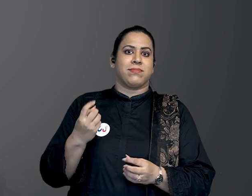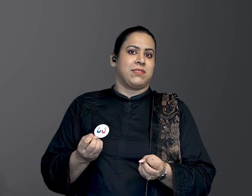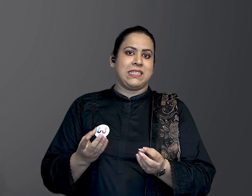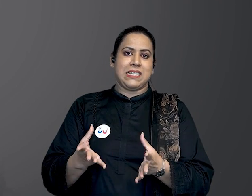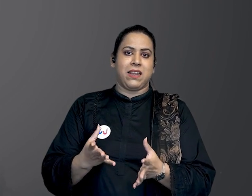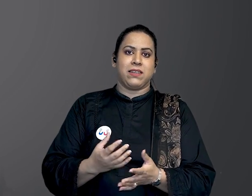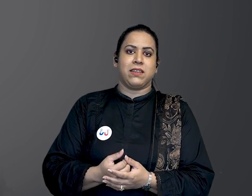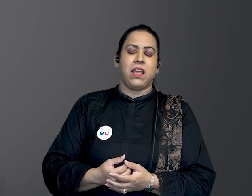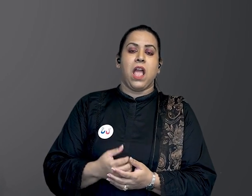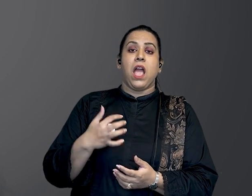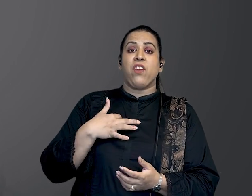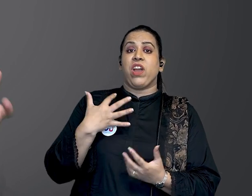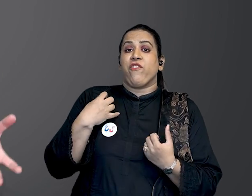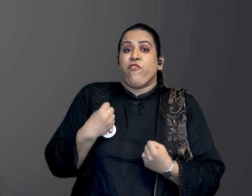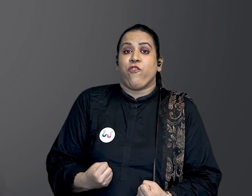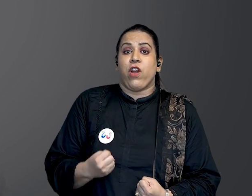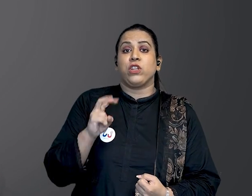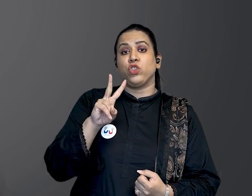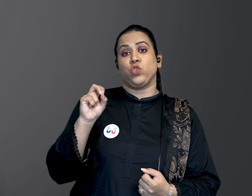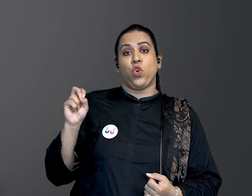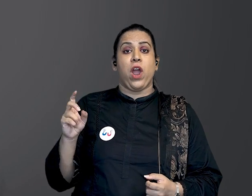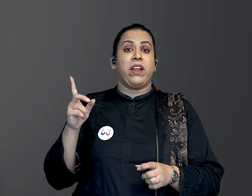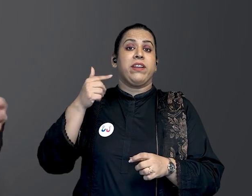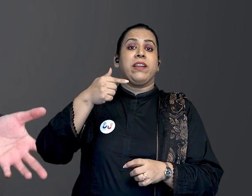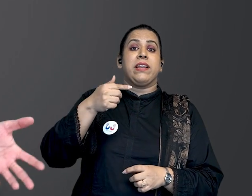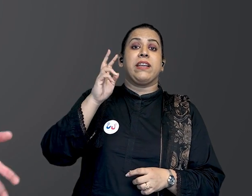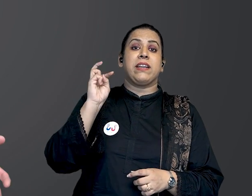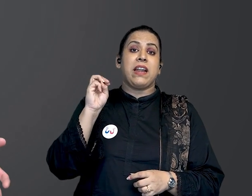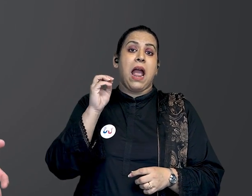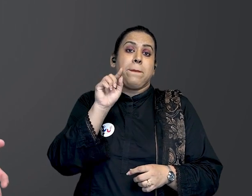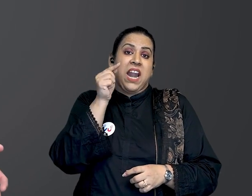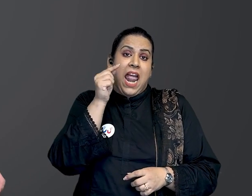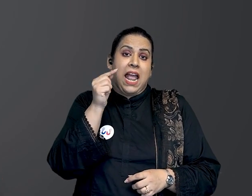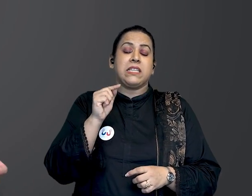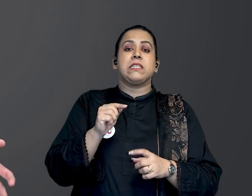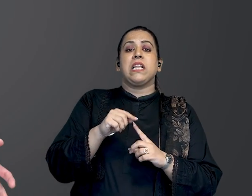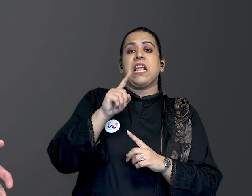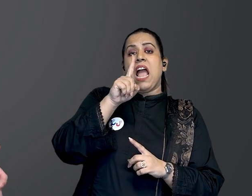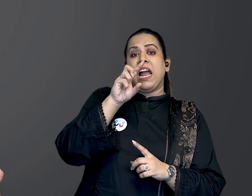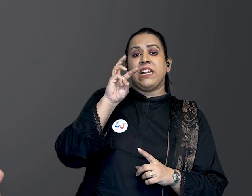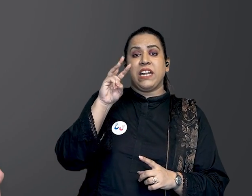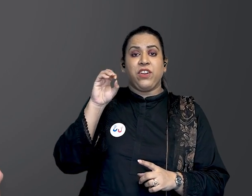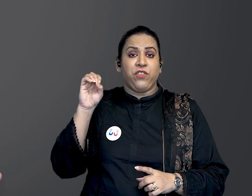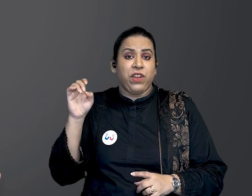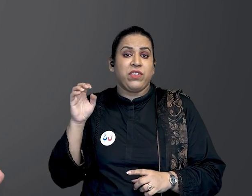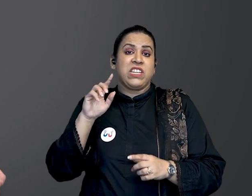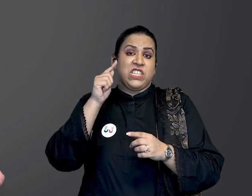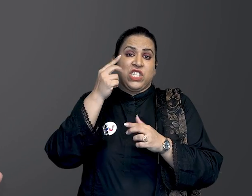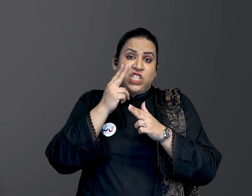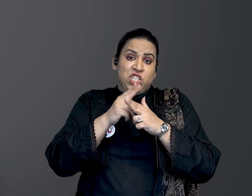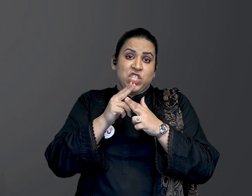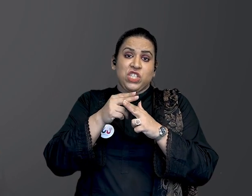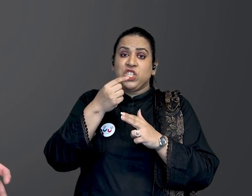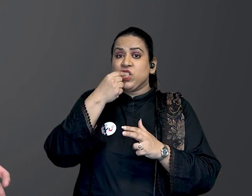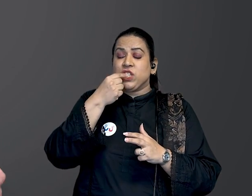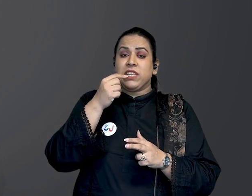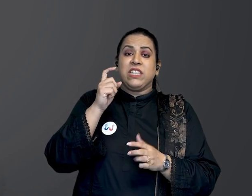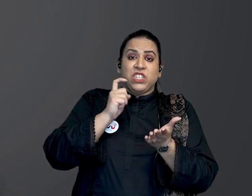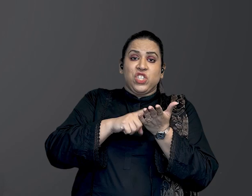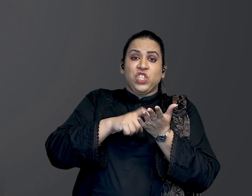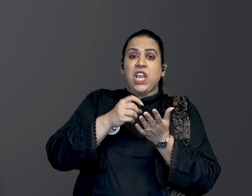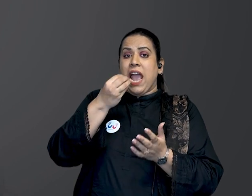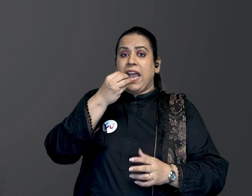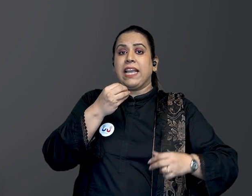this, understanding what happens now when people actually plan on starting to lose weight or gain weight. So in the society, there's a huge